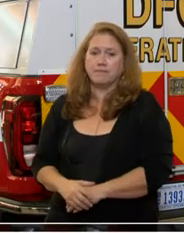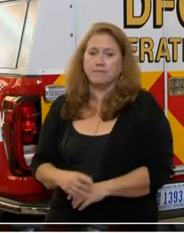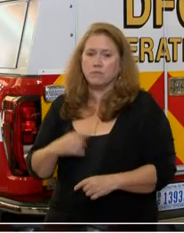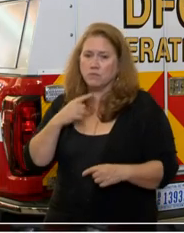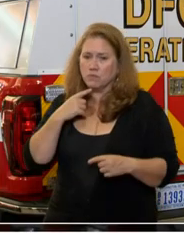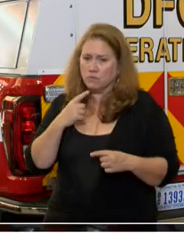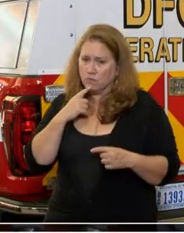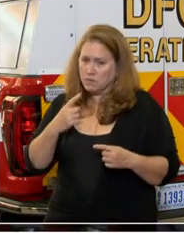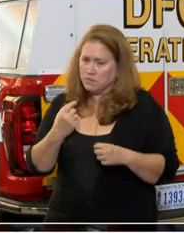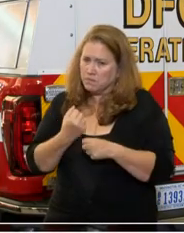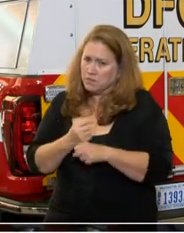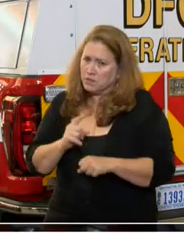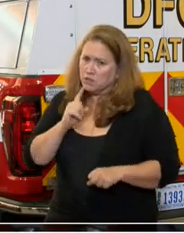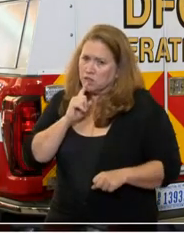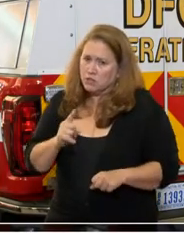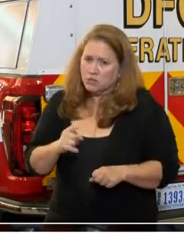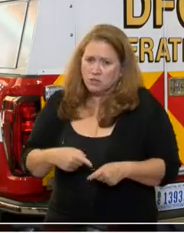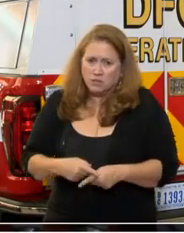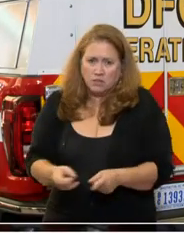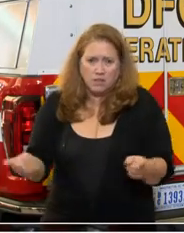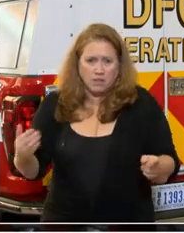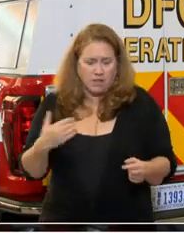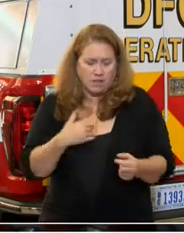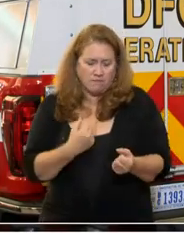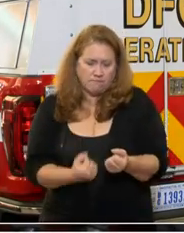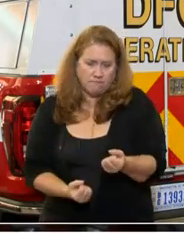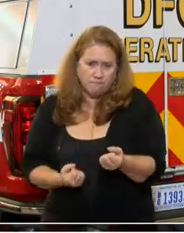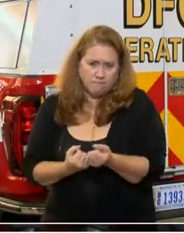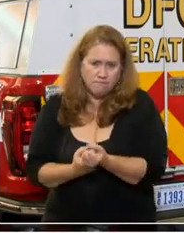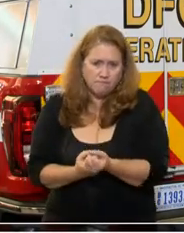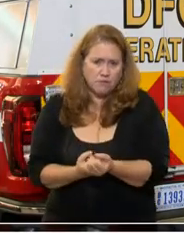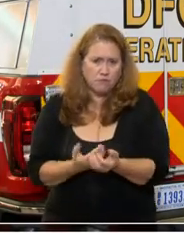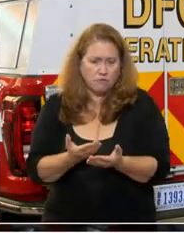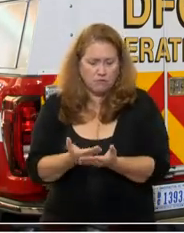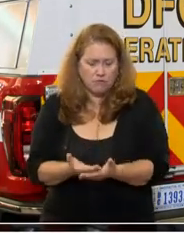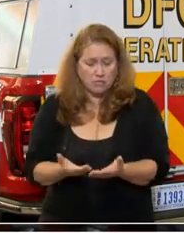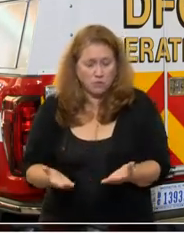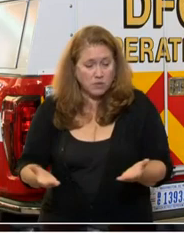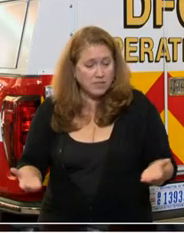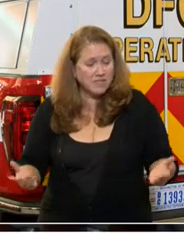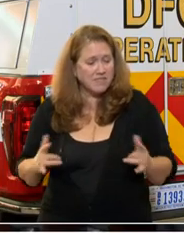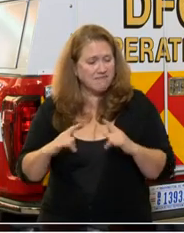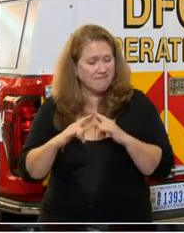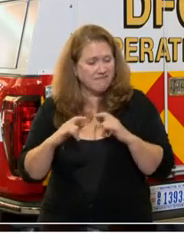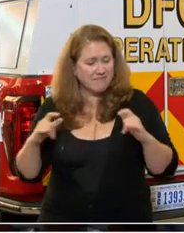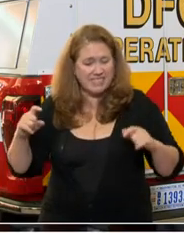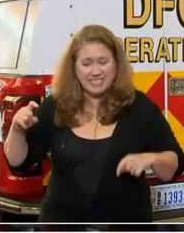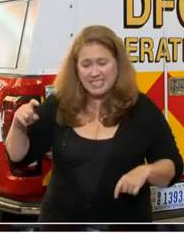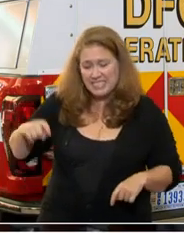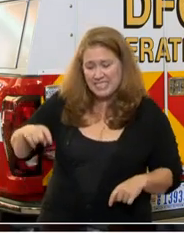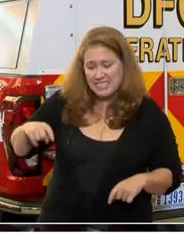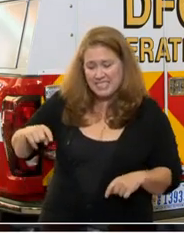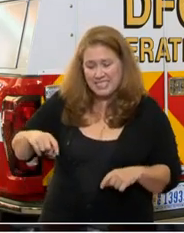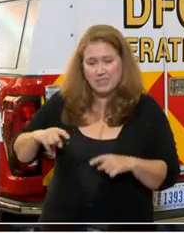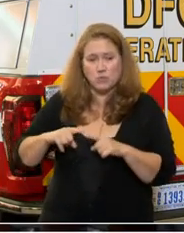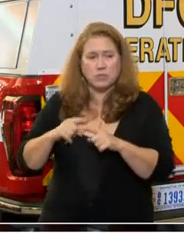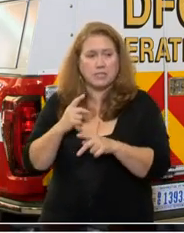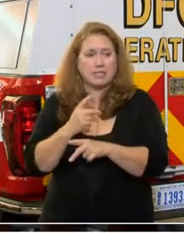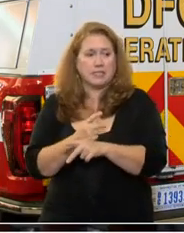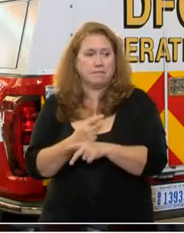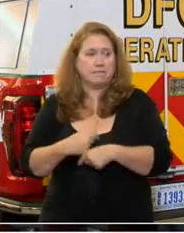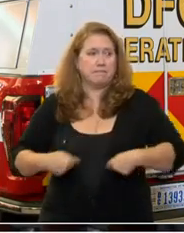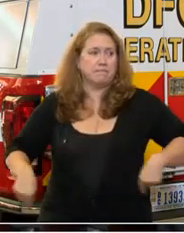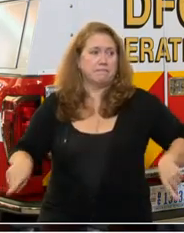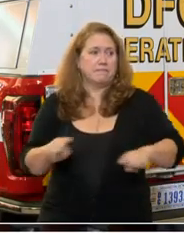us all safe. We know that 22 years ago, on September 11th, our nation, our way